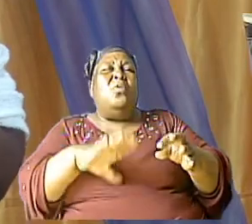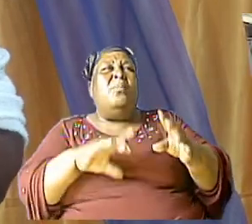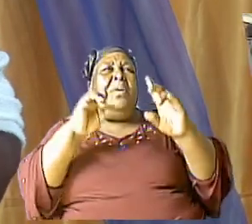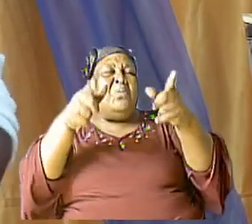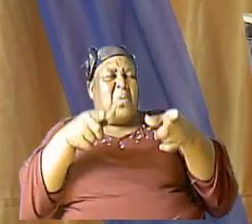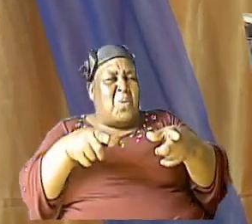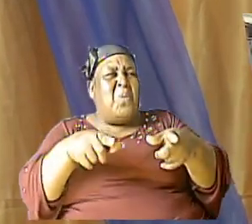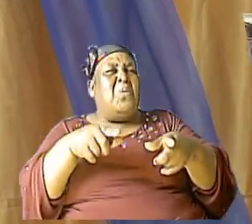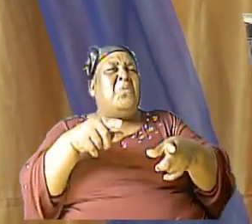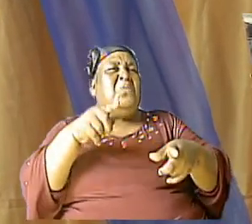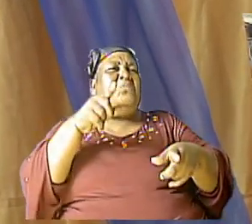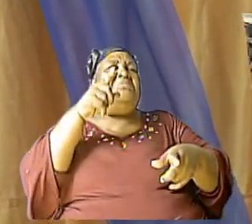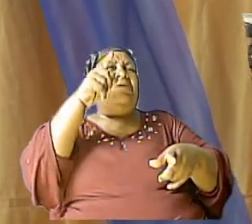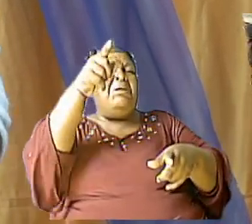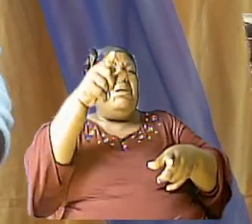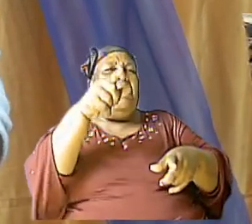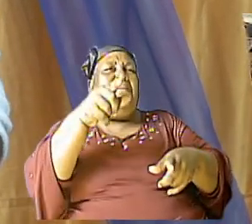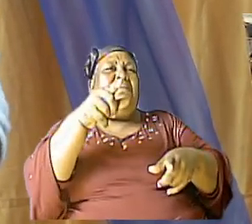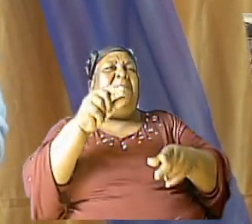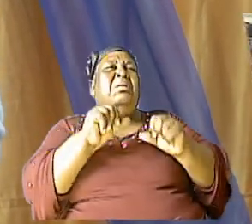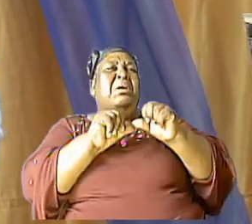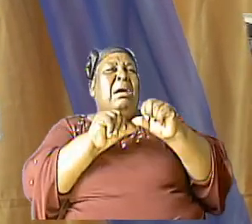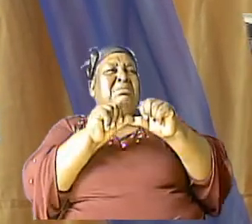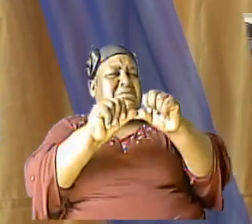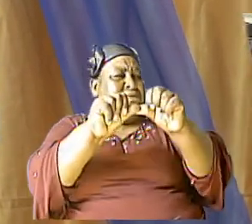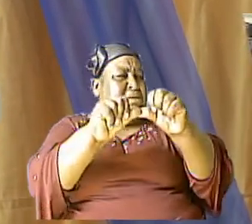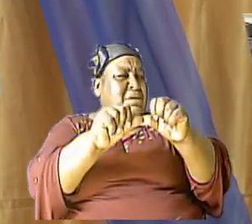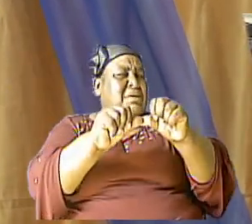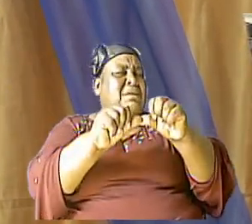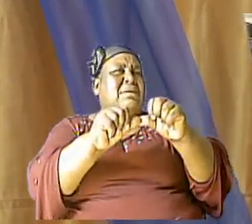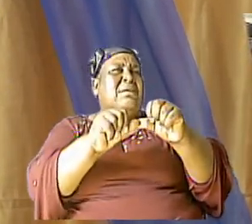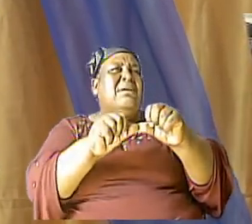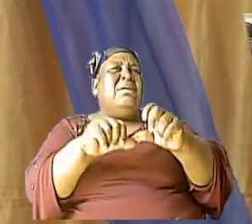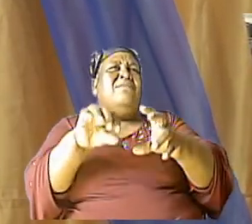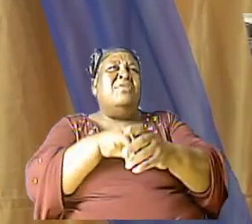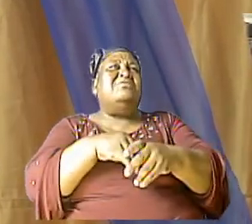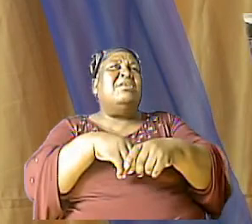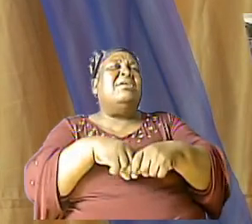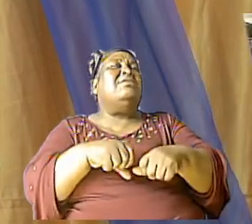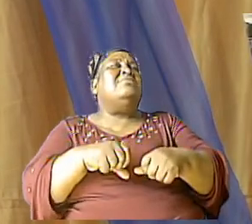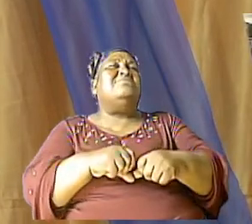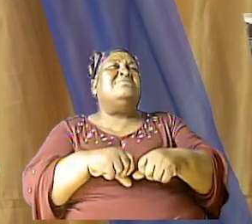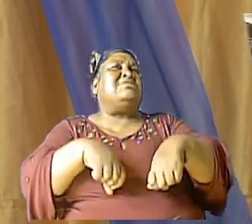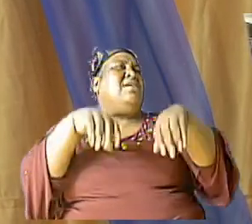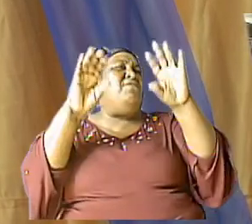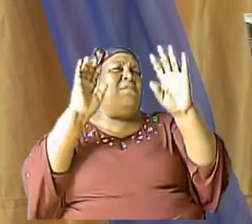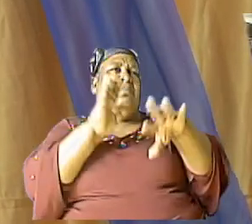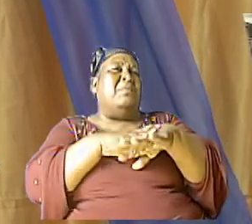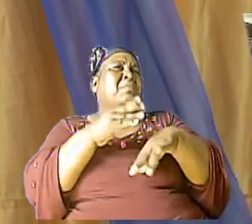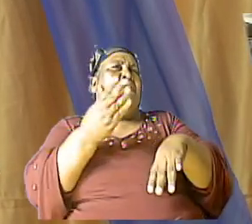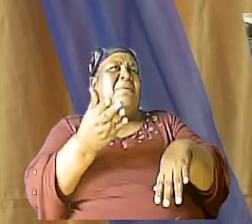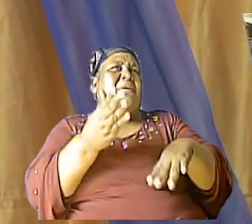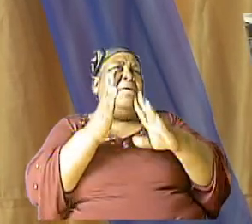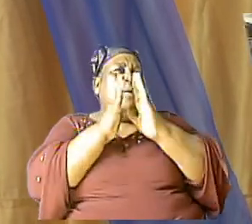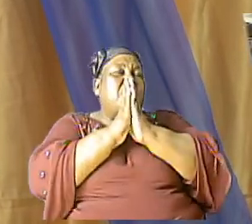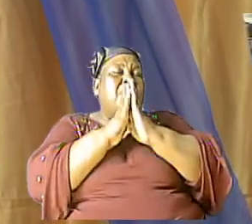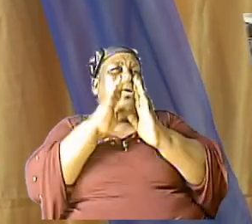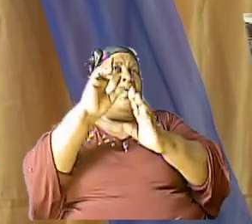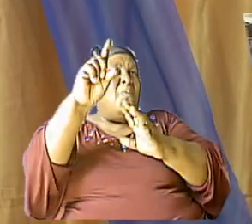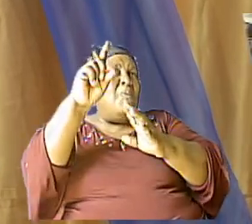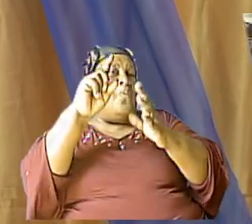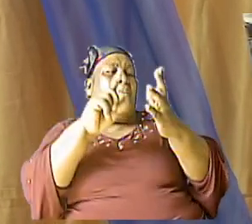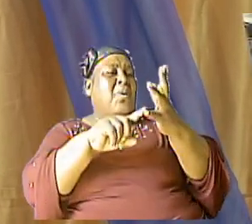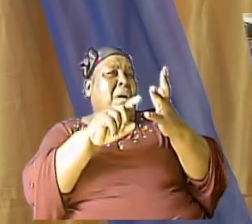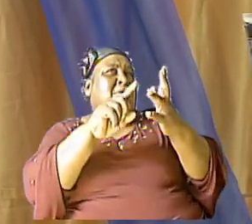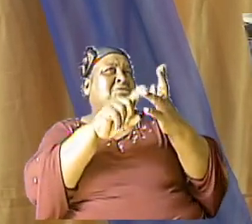praise God, and eventually he yielded to. I just want to encourage us. We pray one time, it don't happen. We pray two times. A